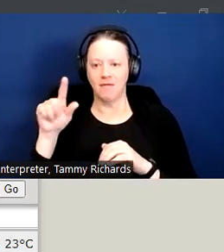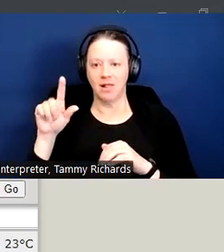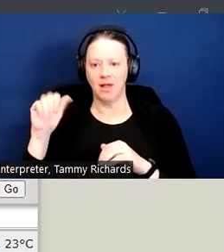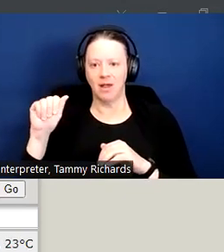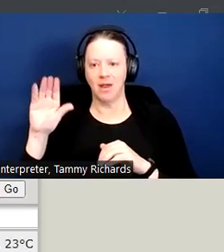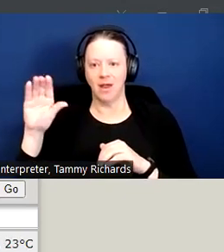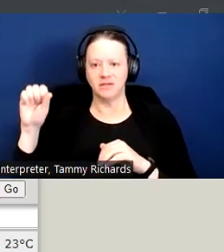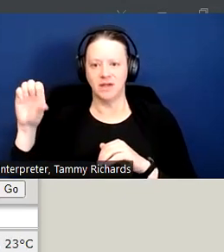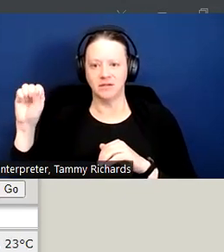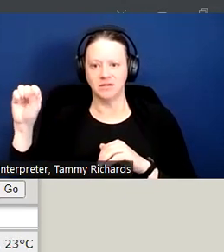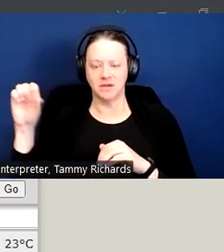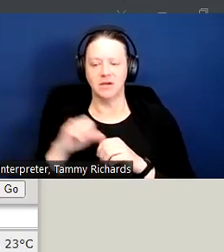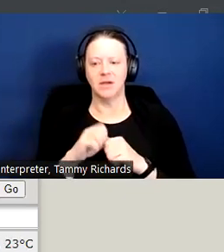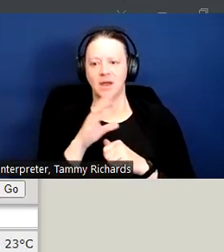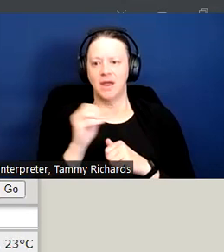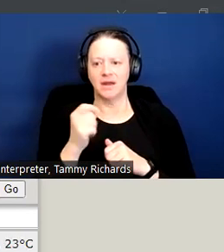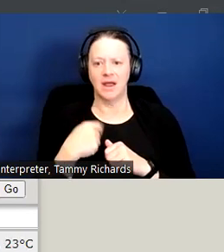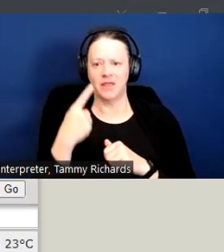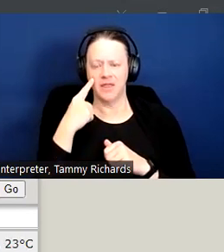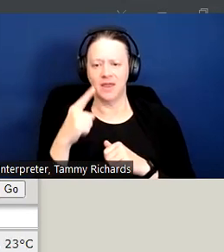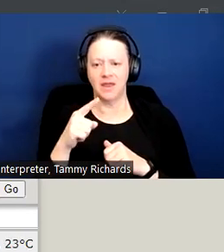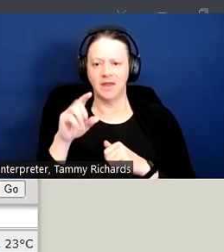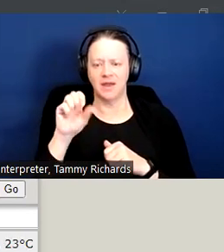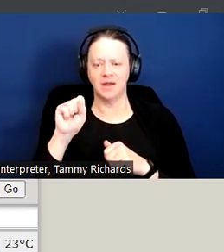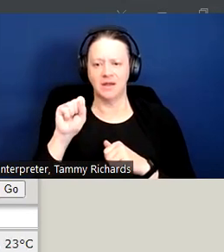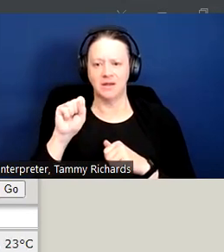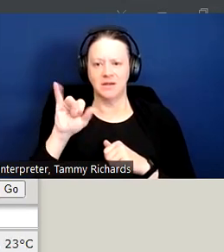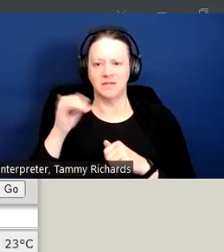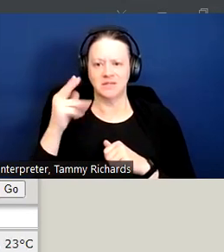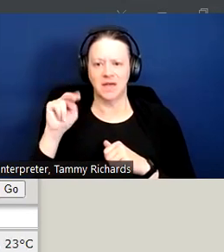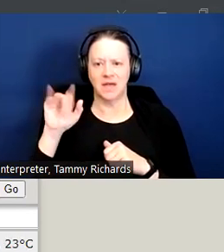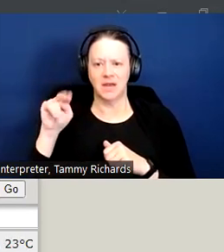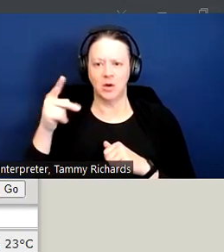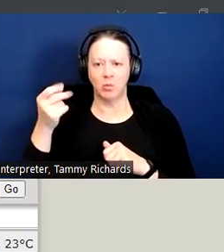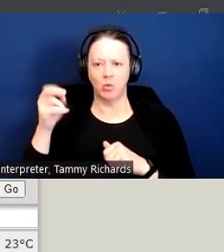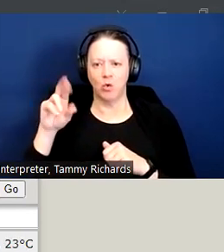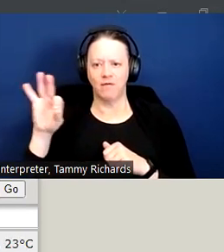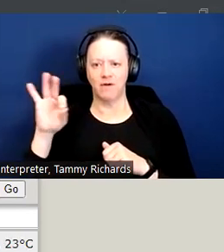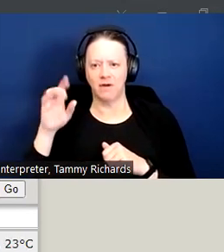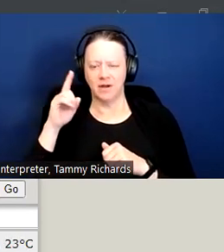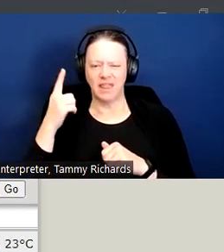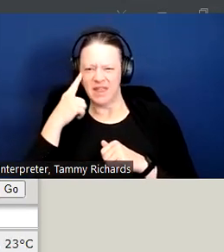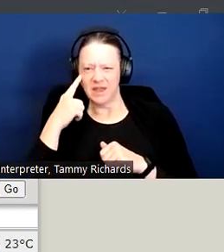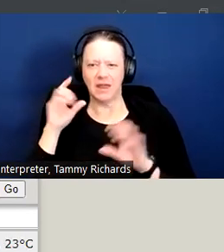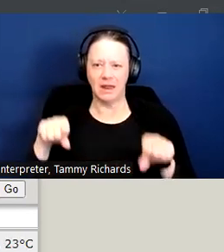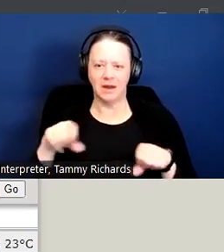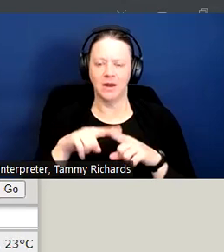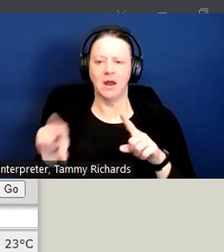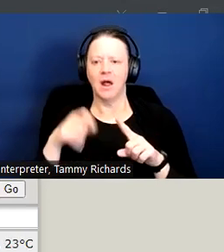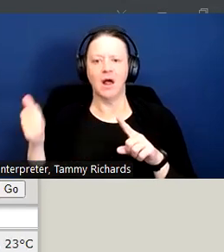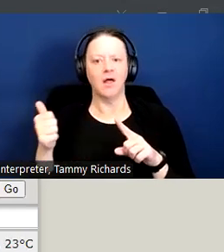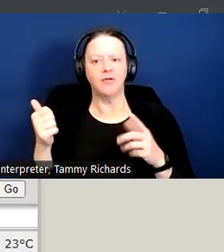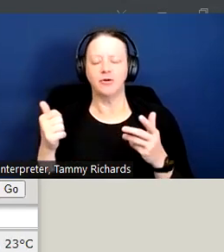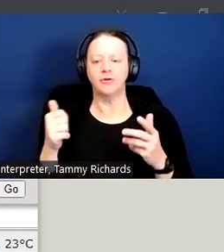and I think SiteImprove to some degree. And there's other ones out there as well who can do that kind of